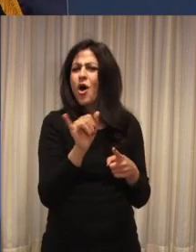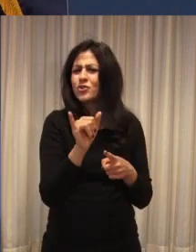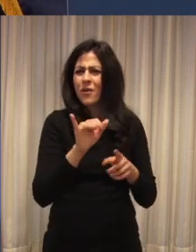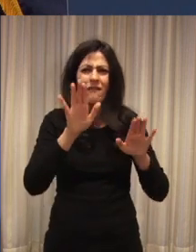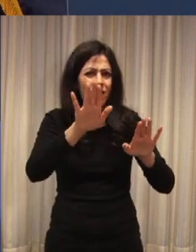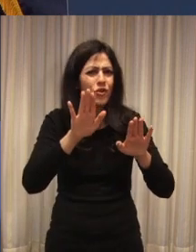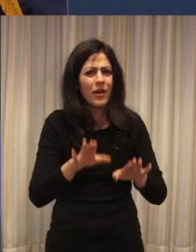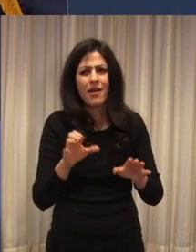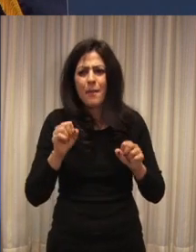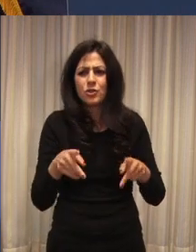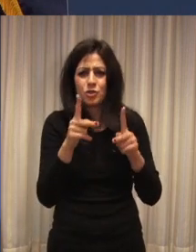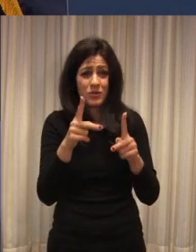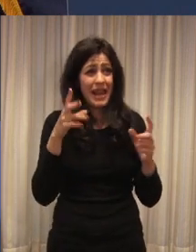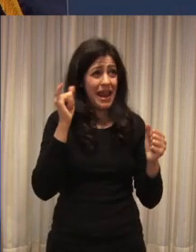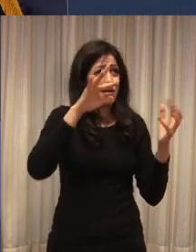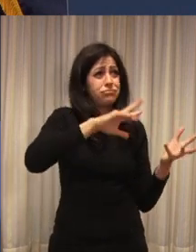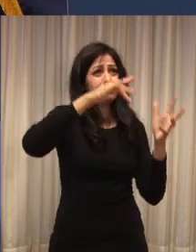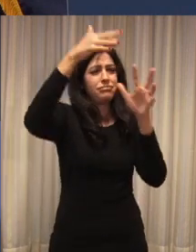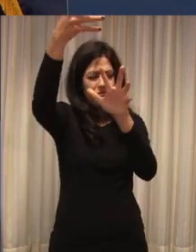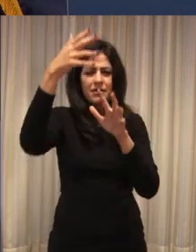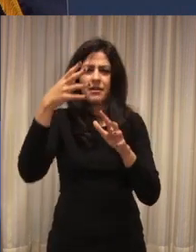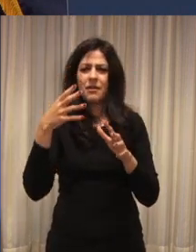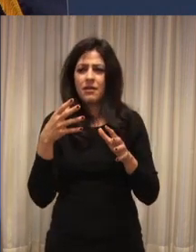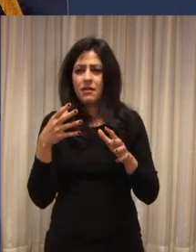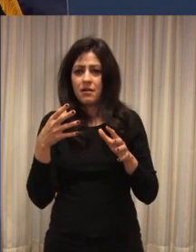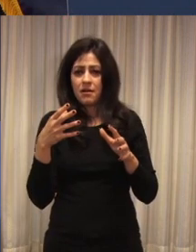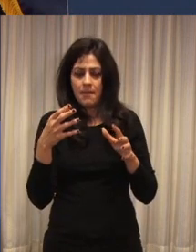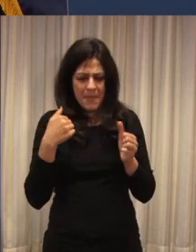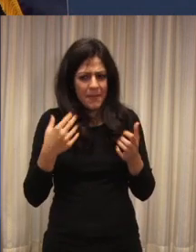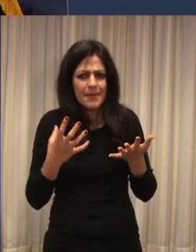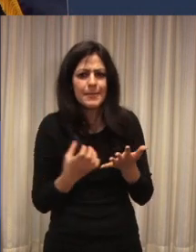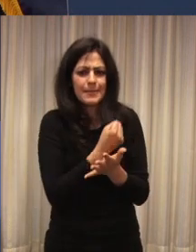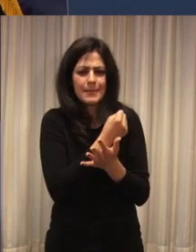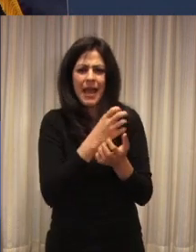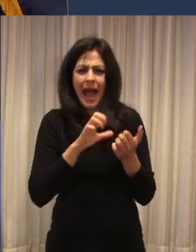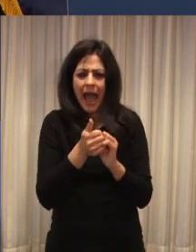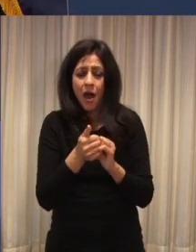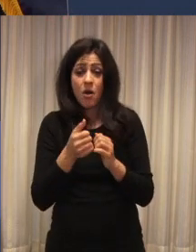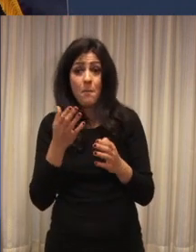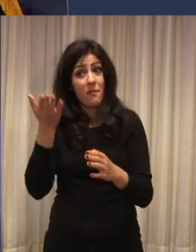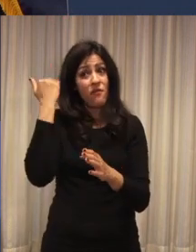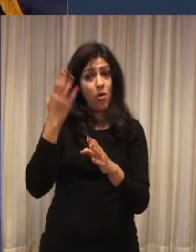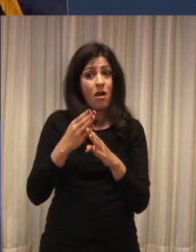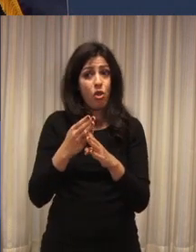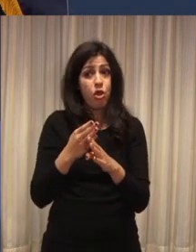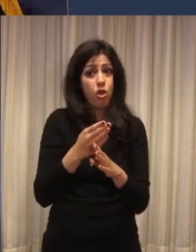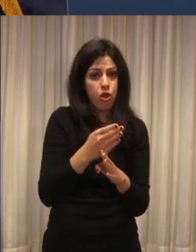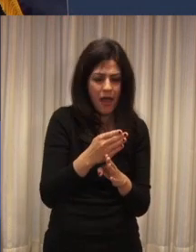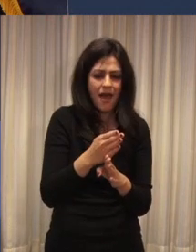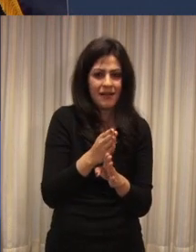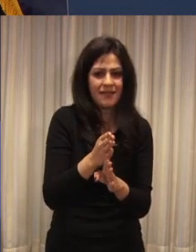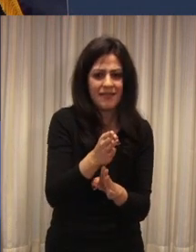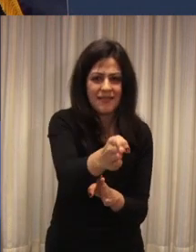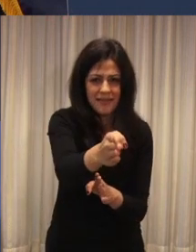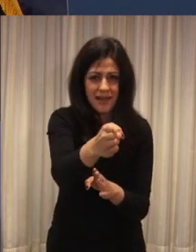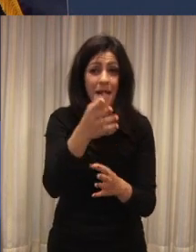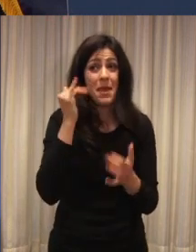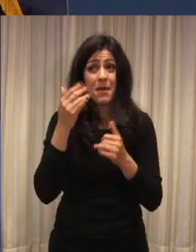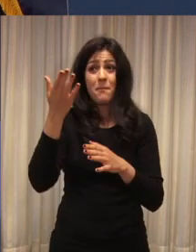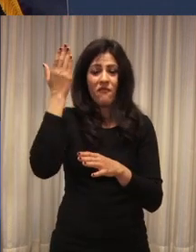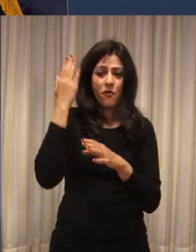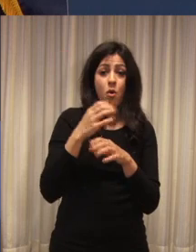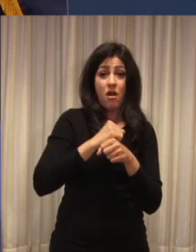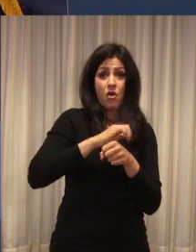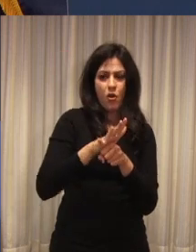the midst of crisis and change to realign, to really think, how do we go beyond what we had